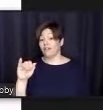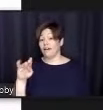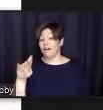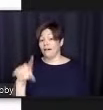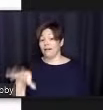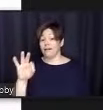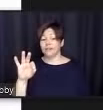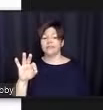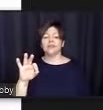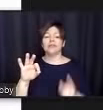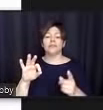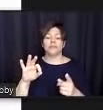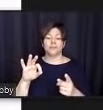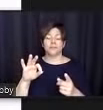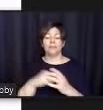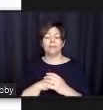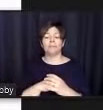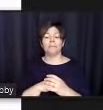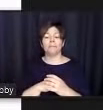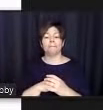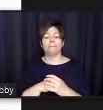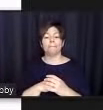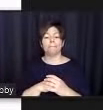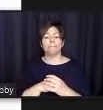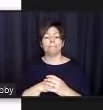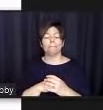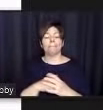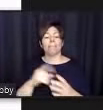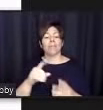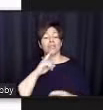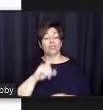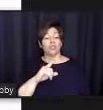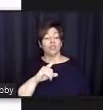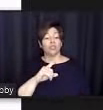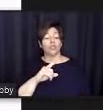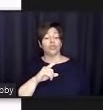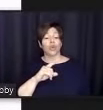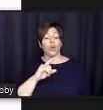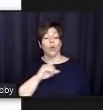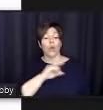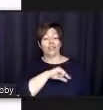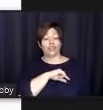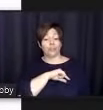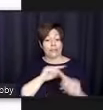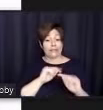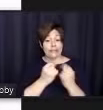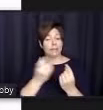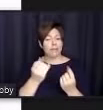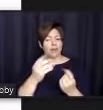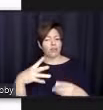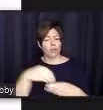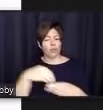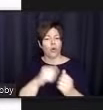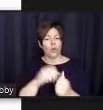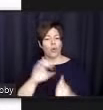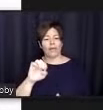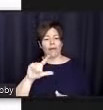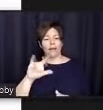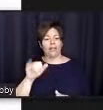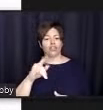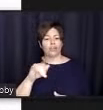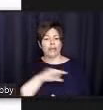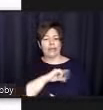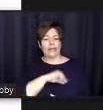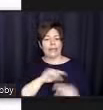this, right? Is if an eligibility team, of which many of you will get the opportunity to serve on eligibility teams, find that sufficient data